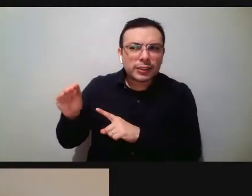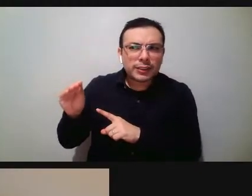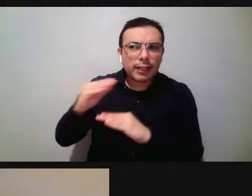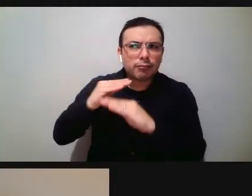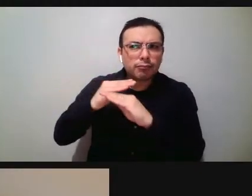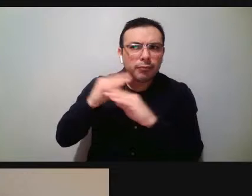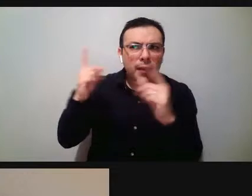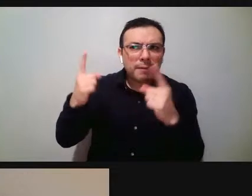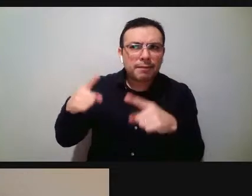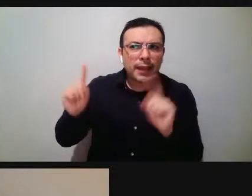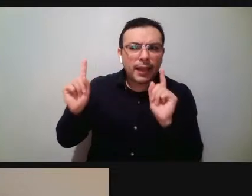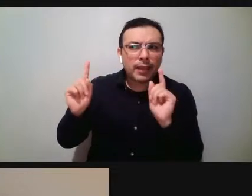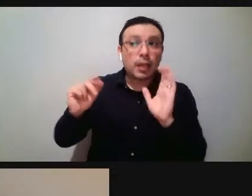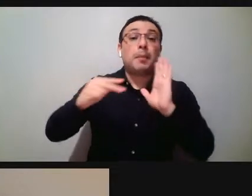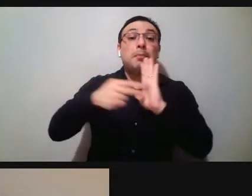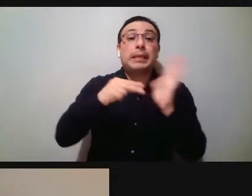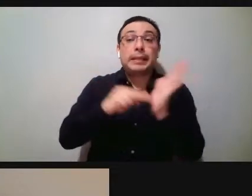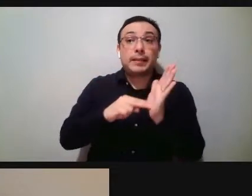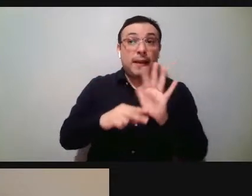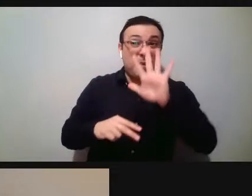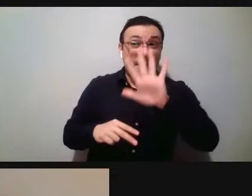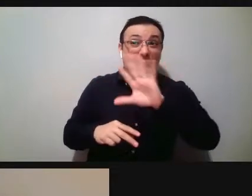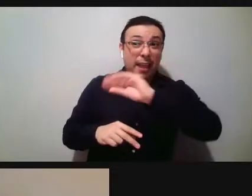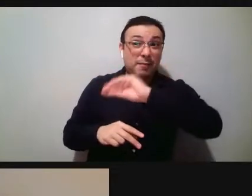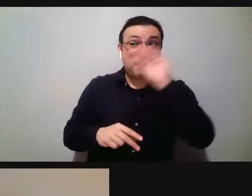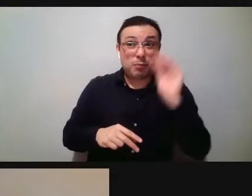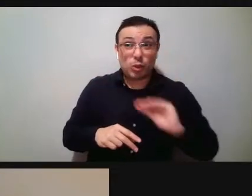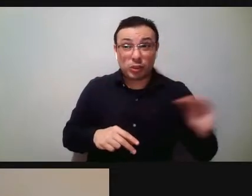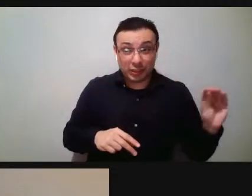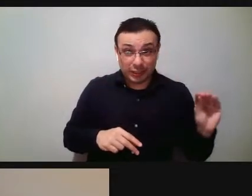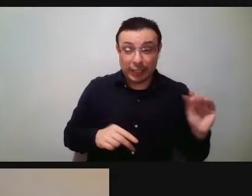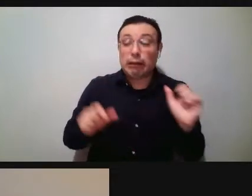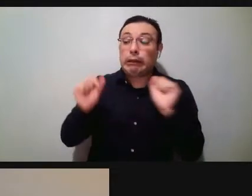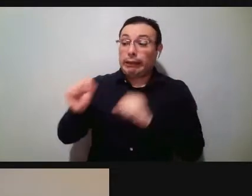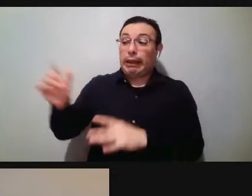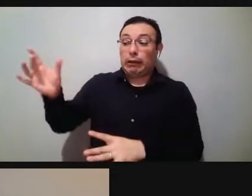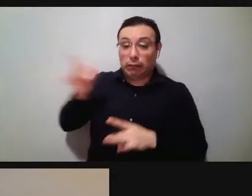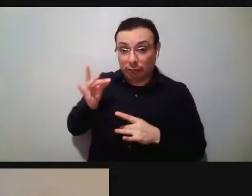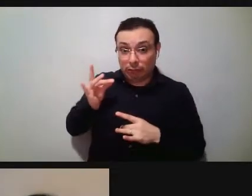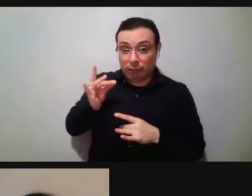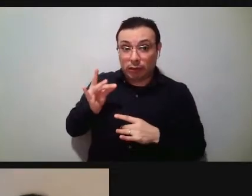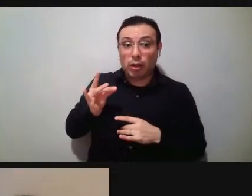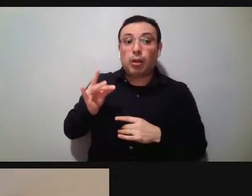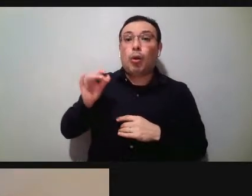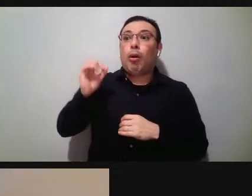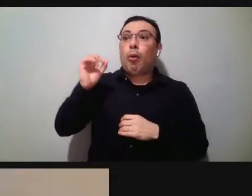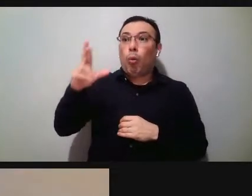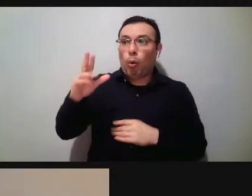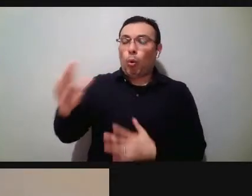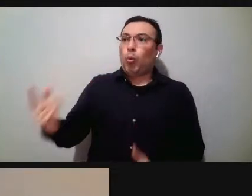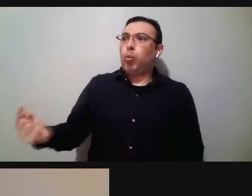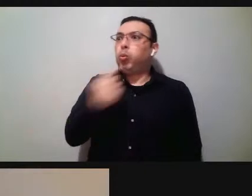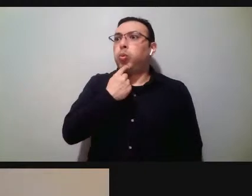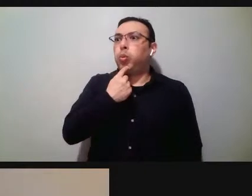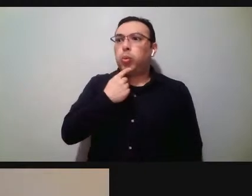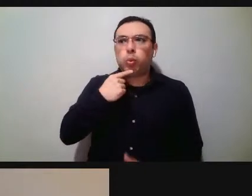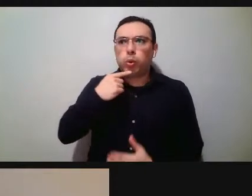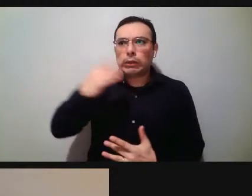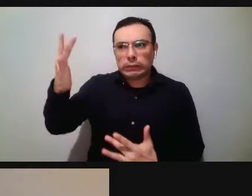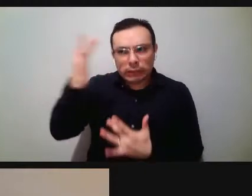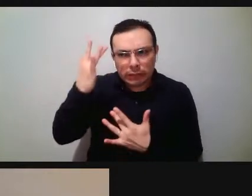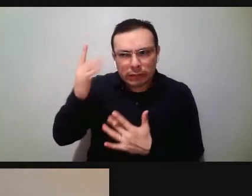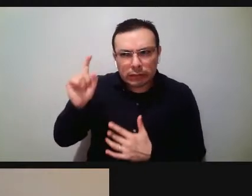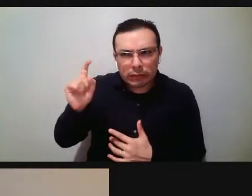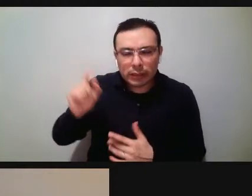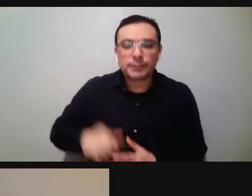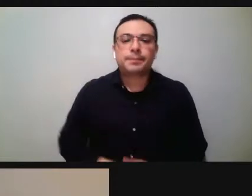infected with COVID or be seriously impacted if infected? Sure. So yes. So the vaccines, when we say